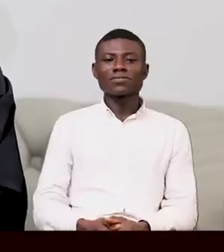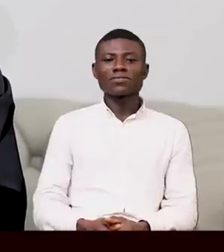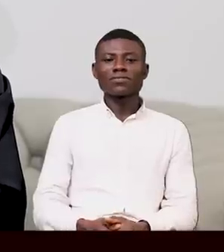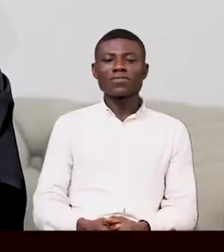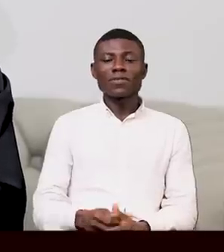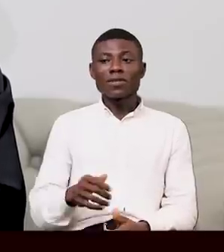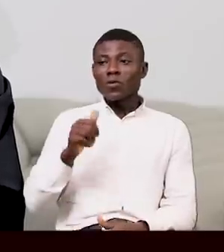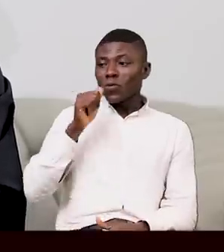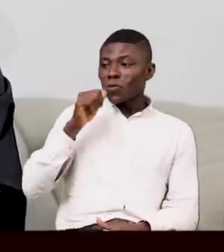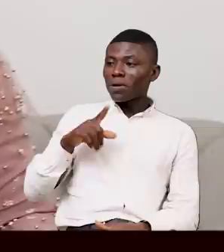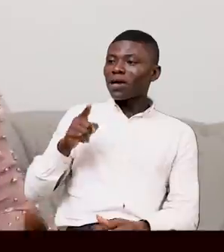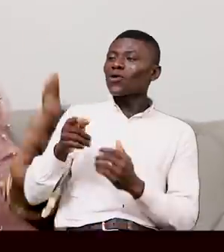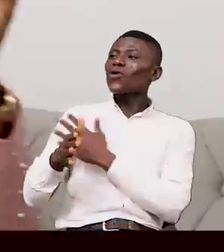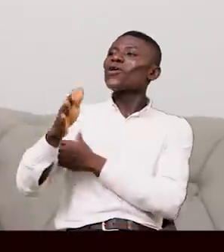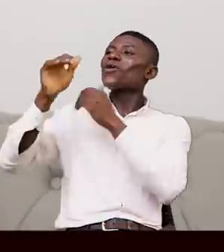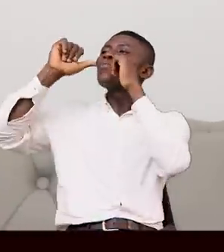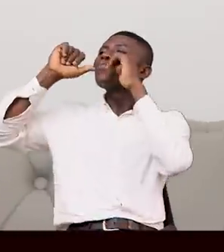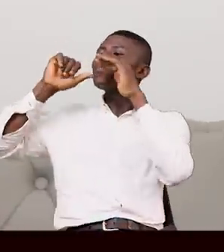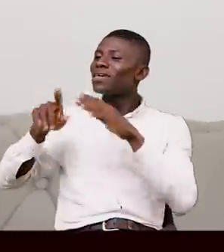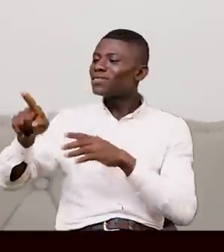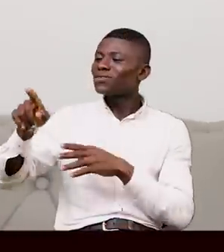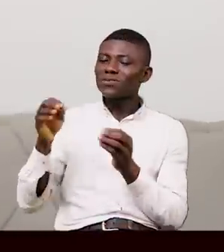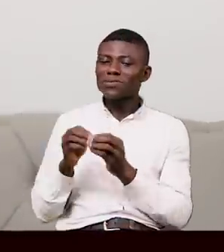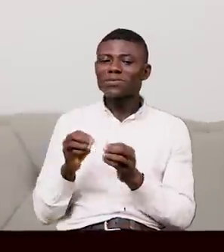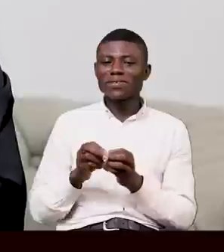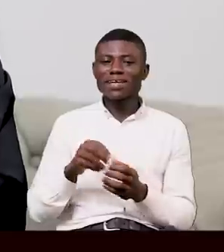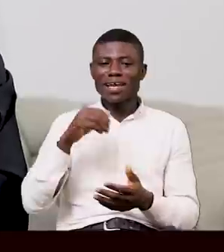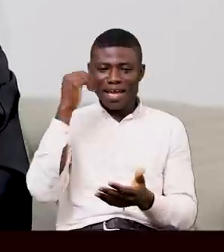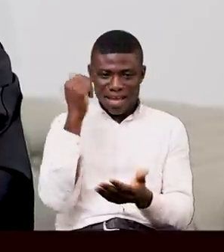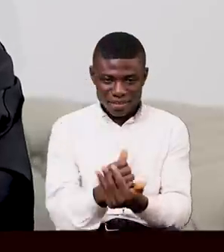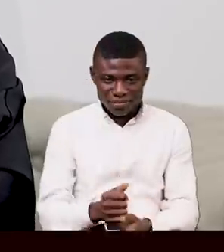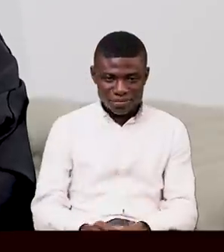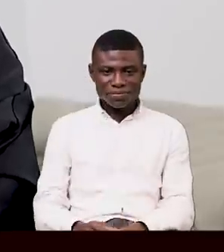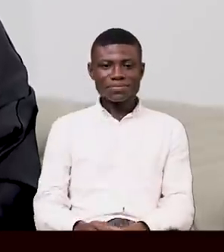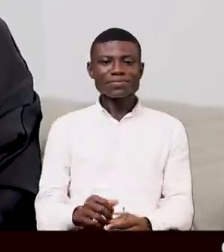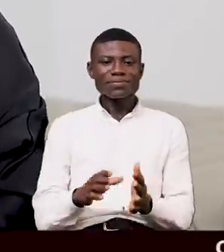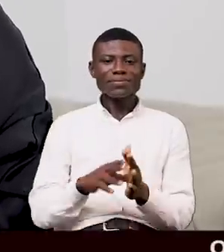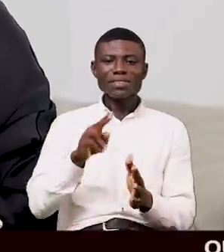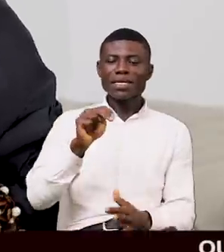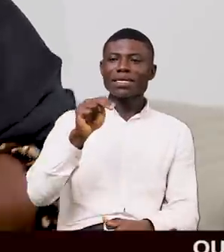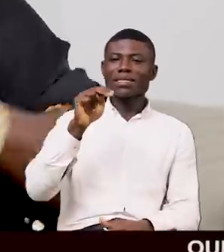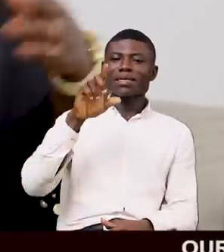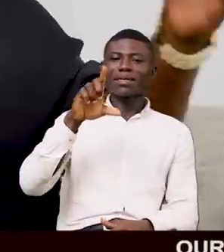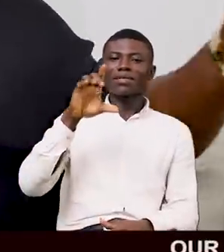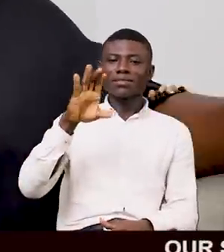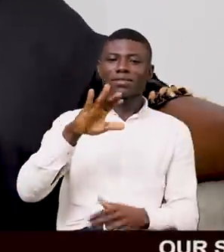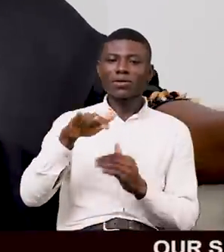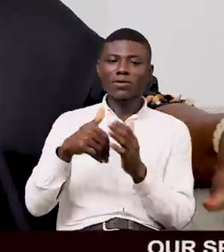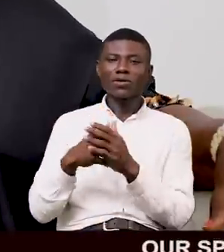Yes, yamishra wo. Dasi, amen. NLC, any